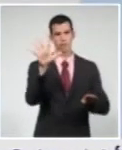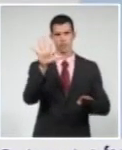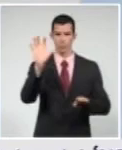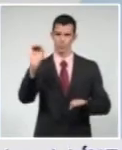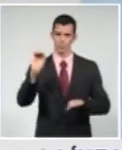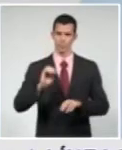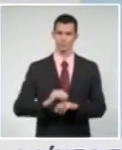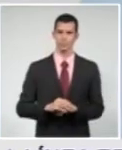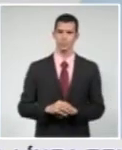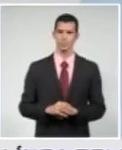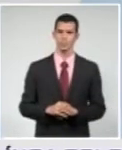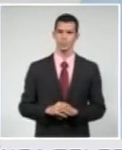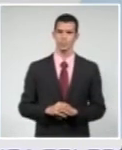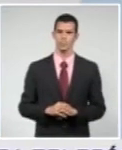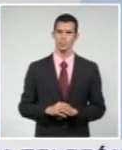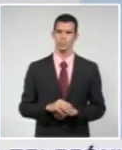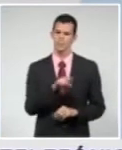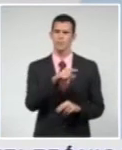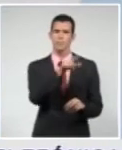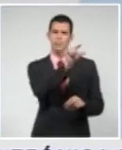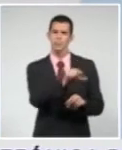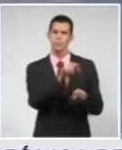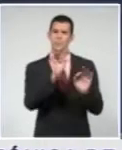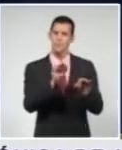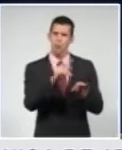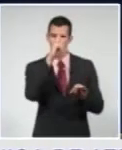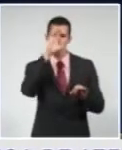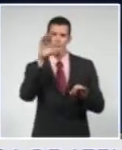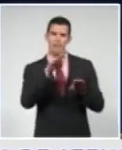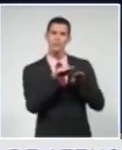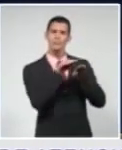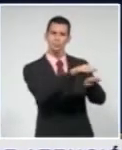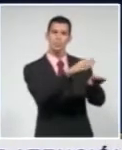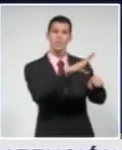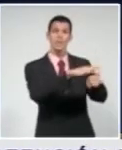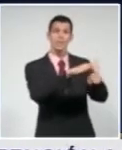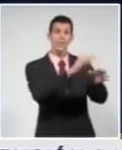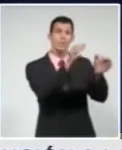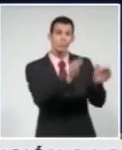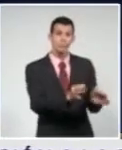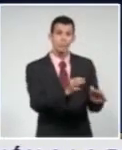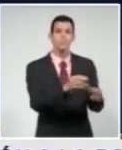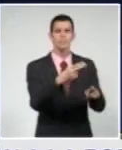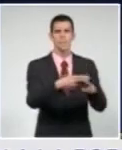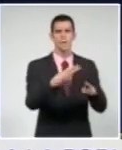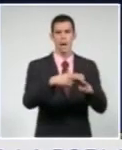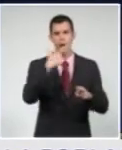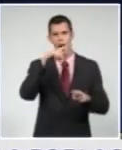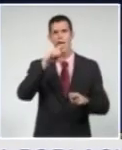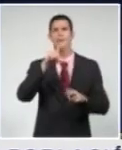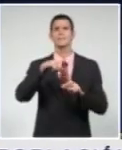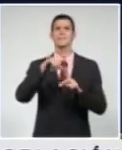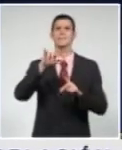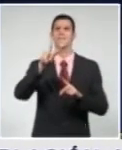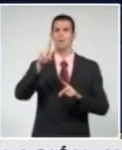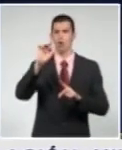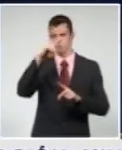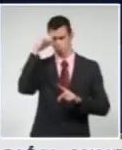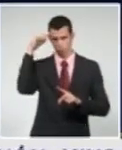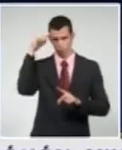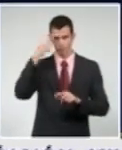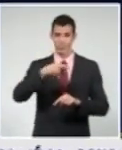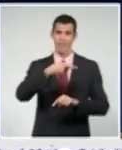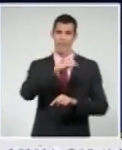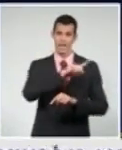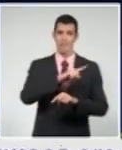are 547 suspected cases and 550 confirmed active